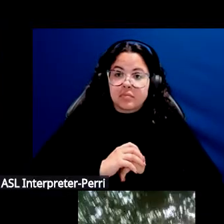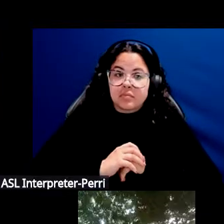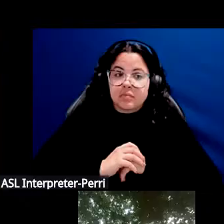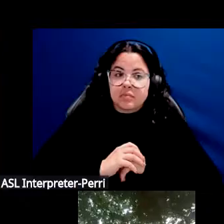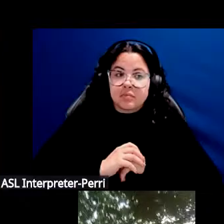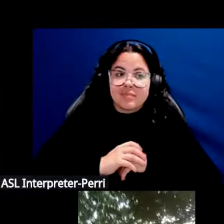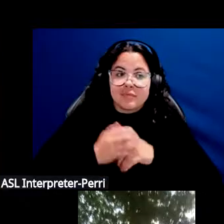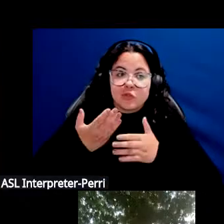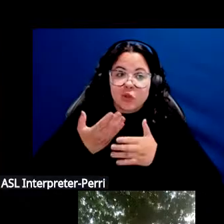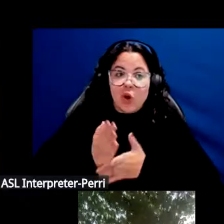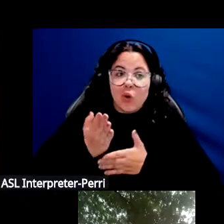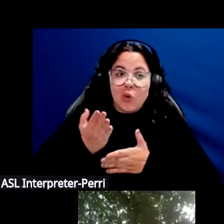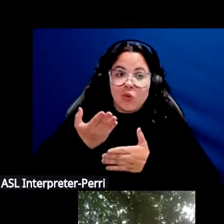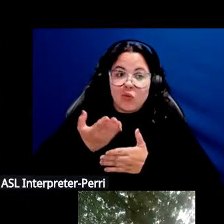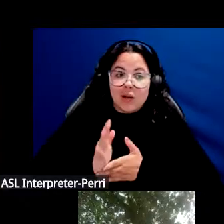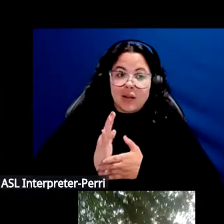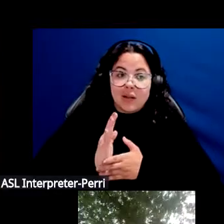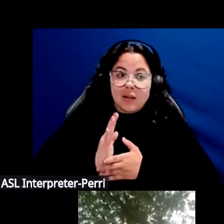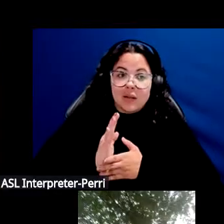All right, well,